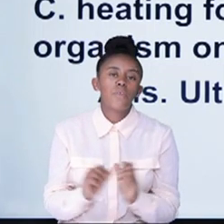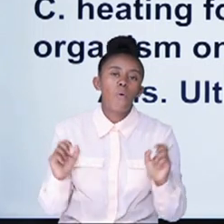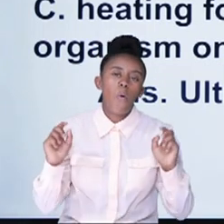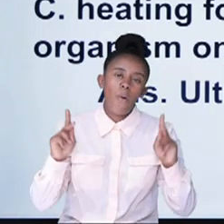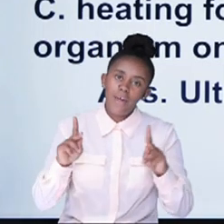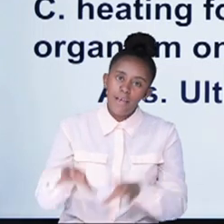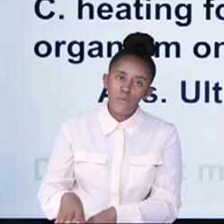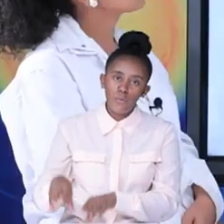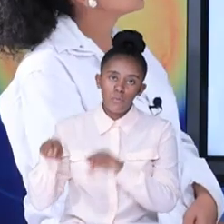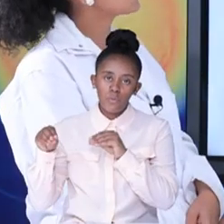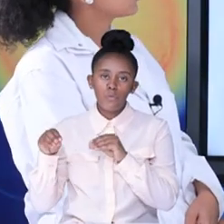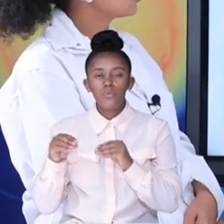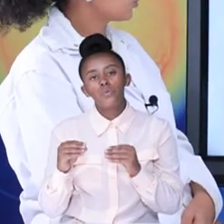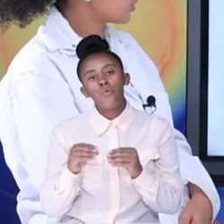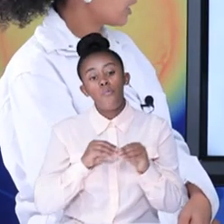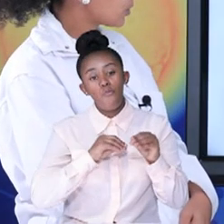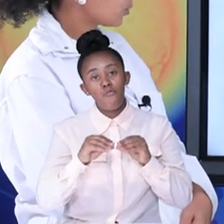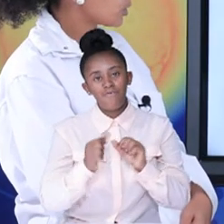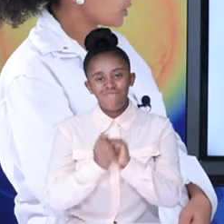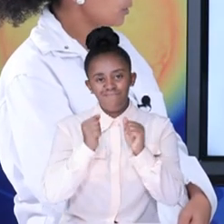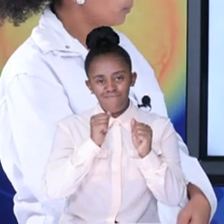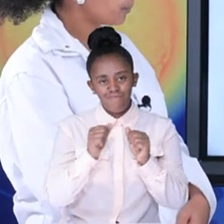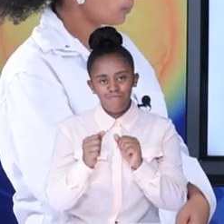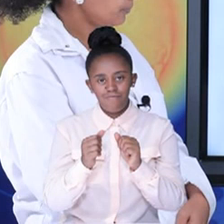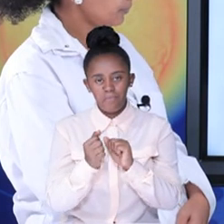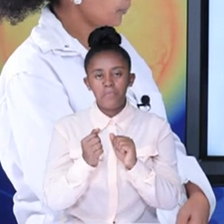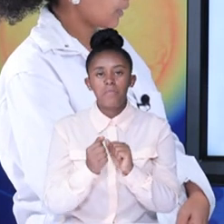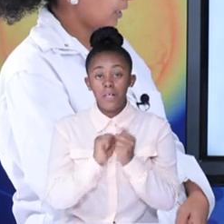Okay, students, let's move on to the next question.